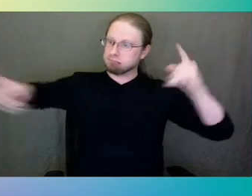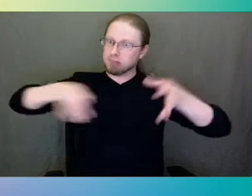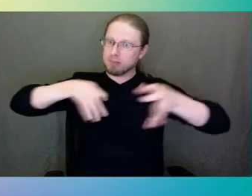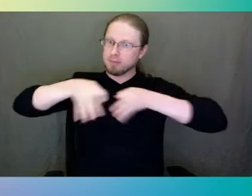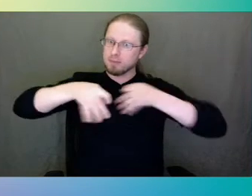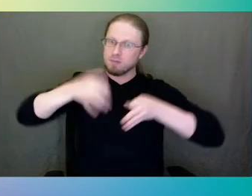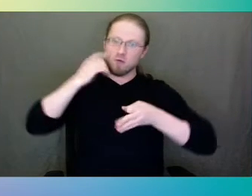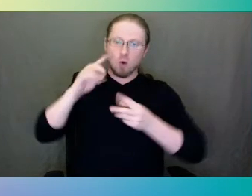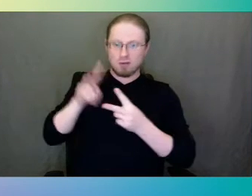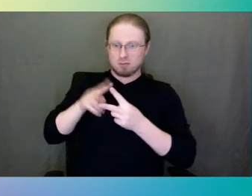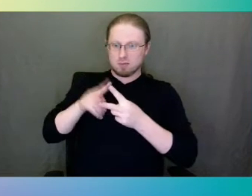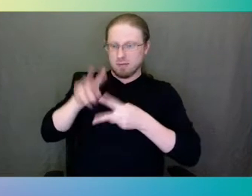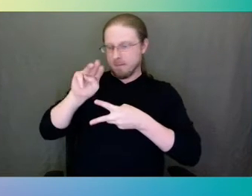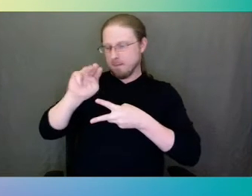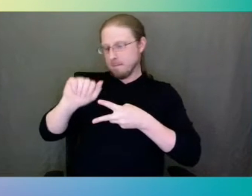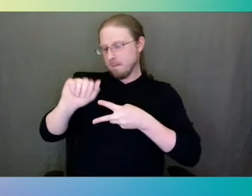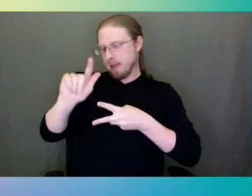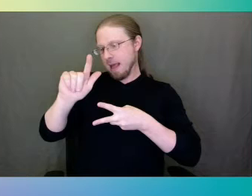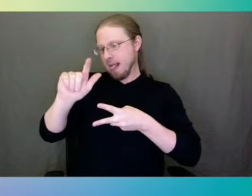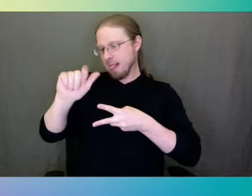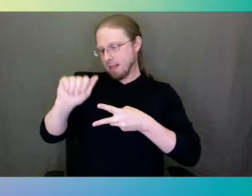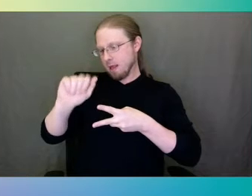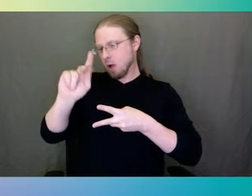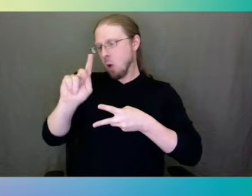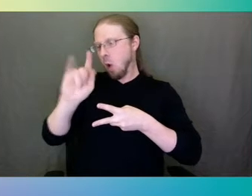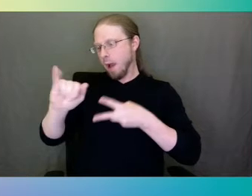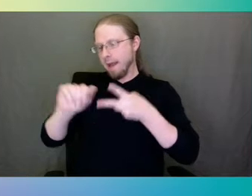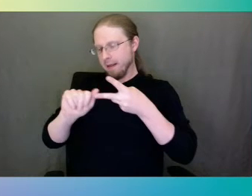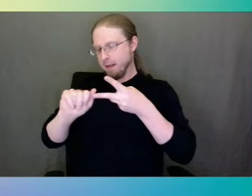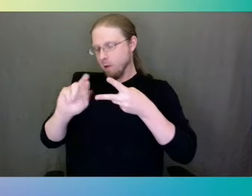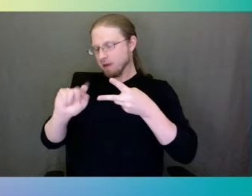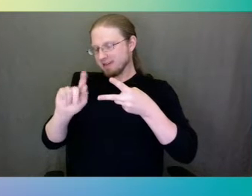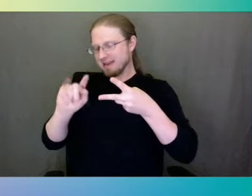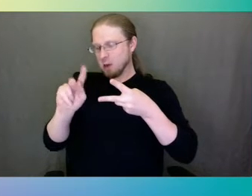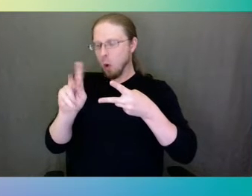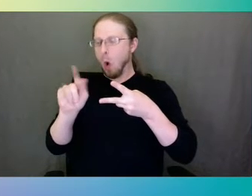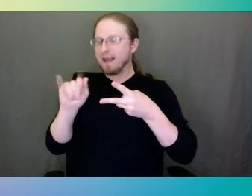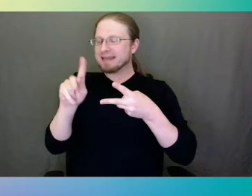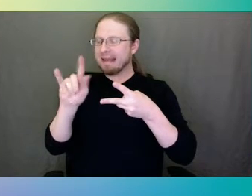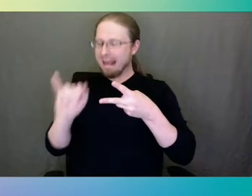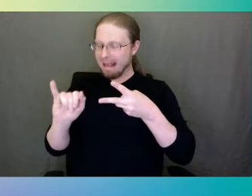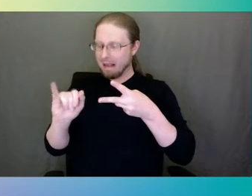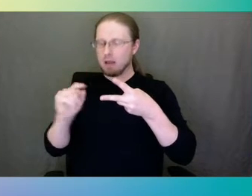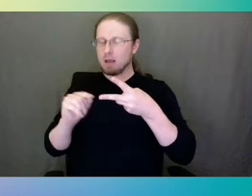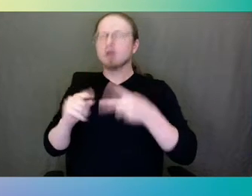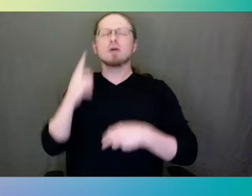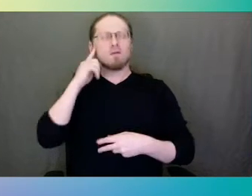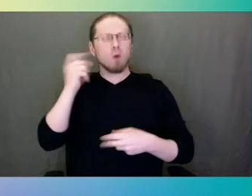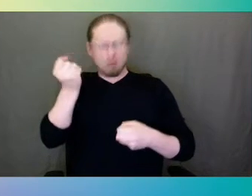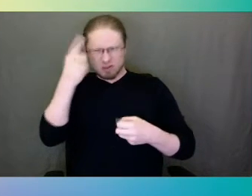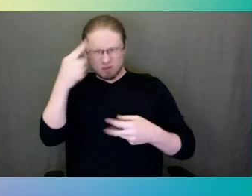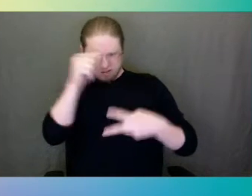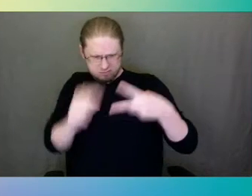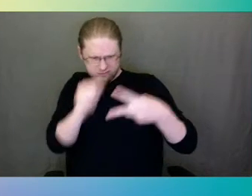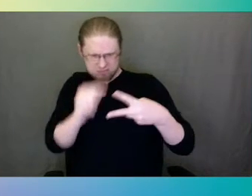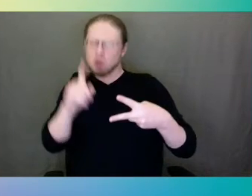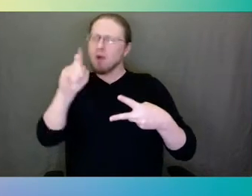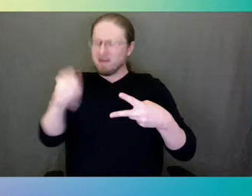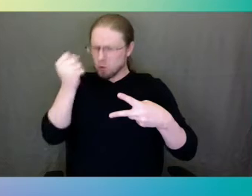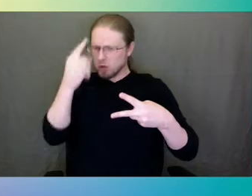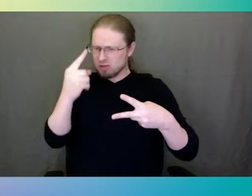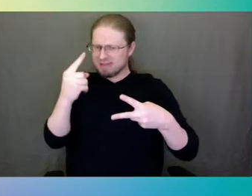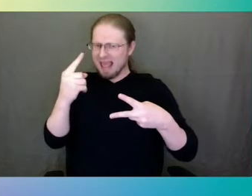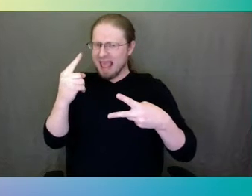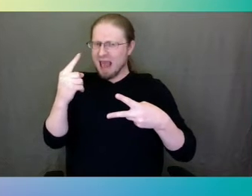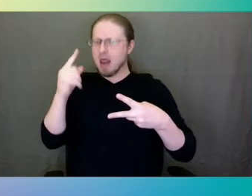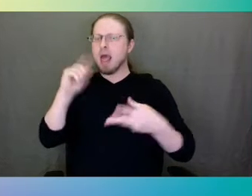past 2,000 years. So in order to understand the meaning of a word, it's important to connect that meaning with the understanding that the author had who